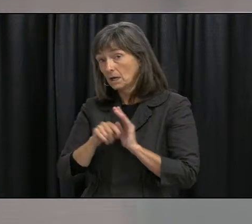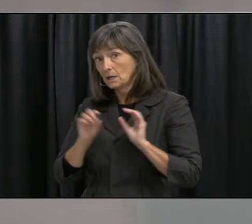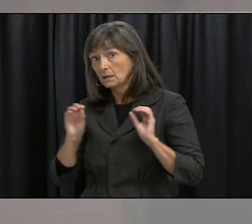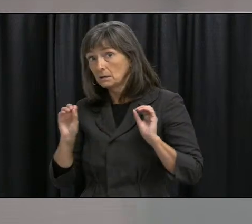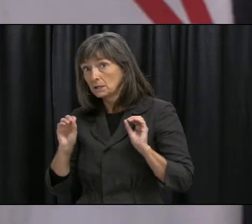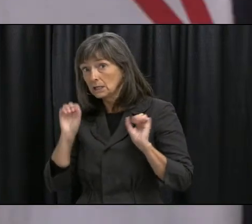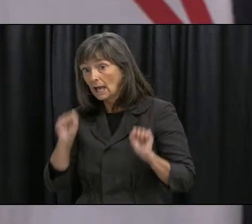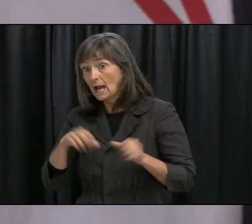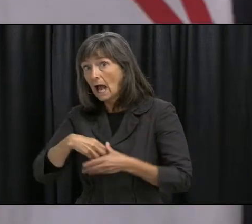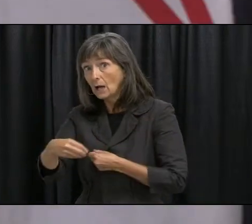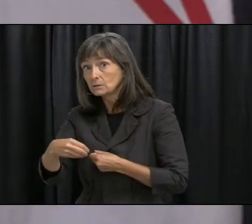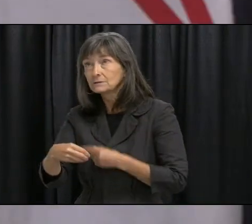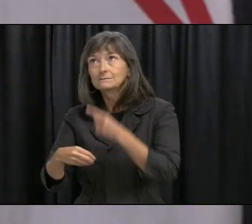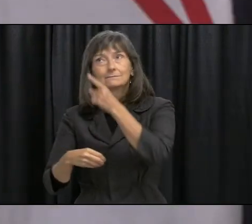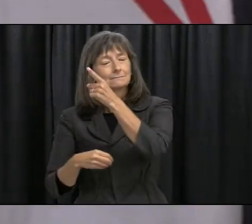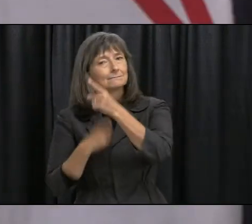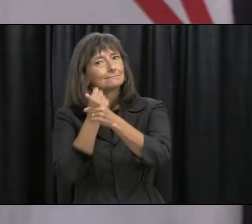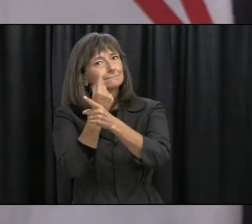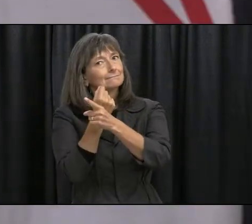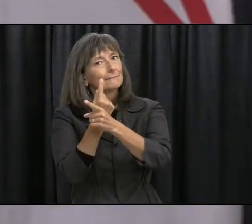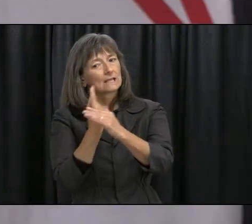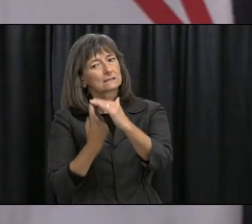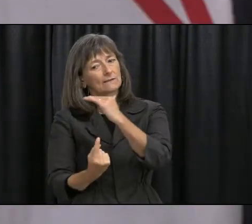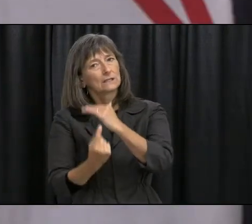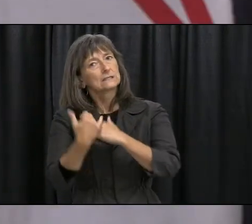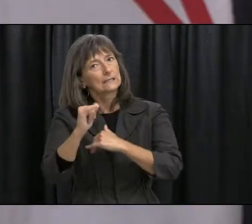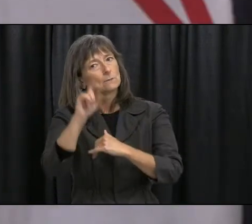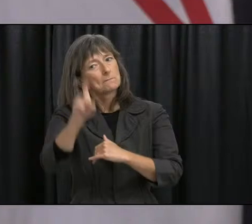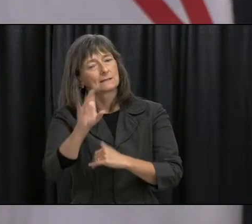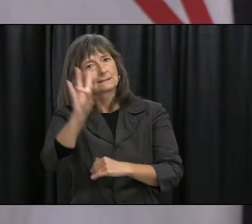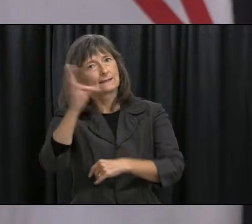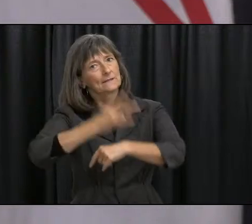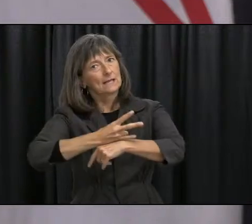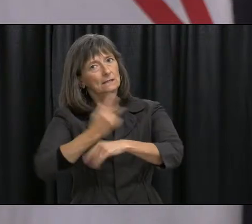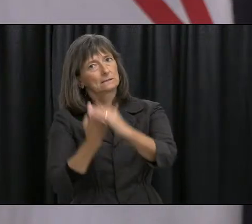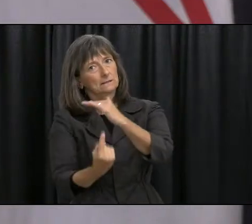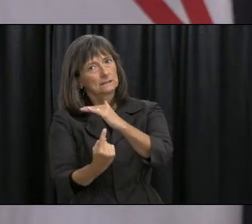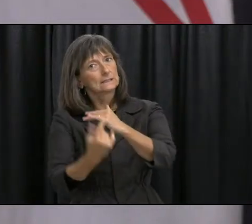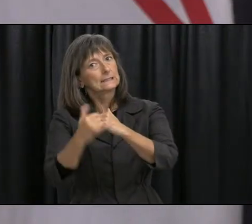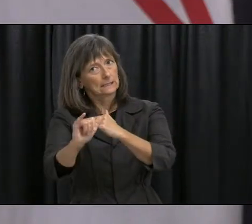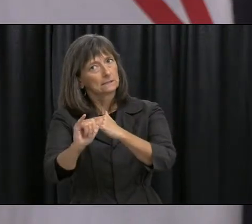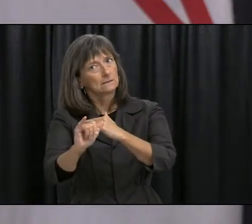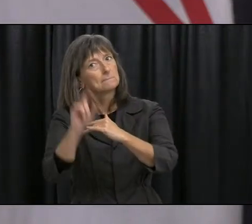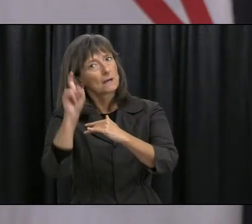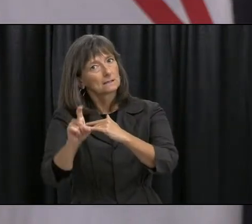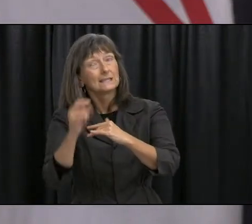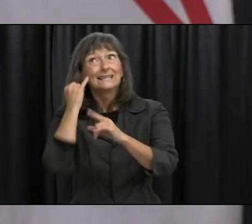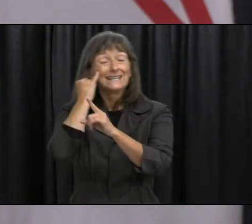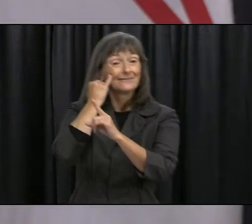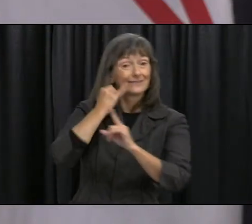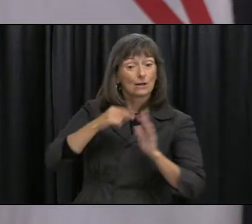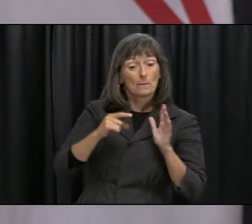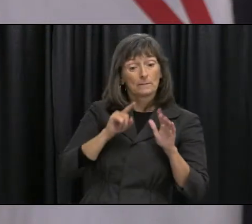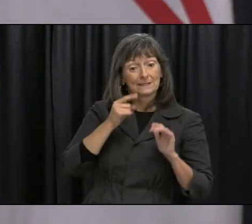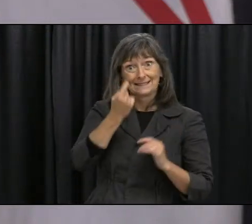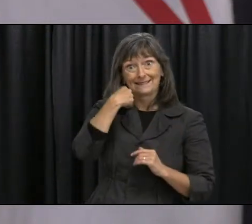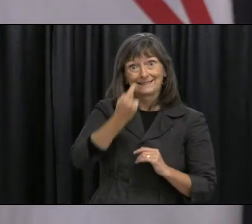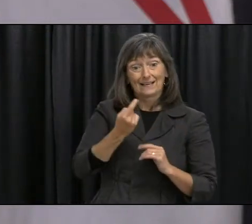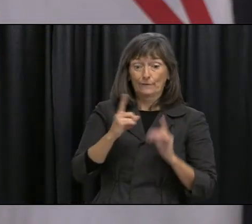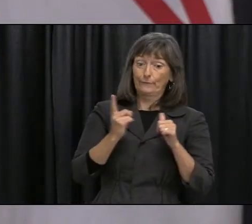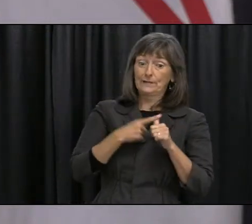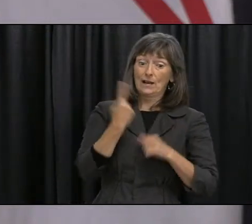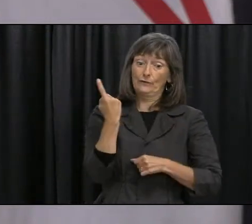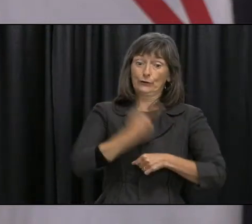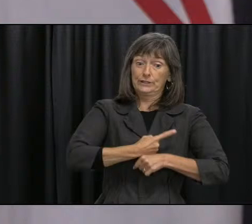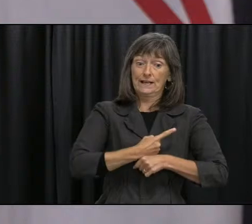7? So 7 days is the self-isolation period. 7 days, even if they test negative at the outset?